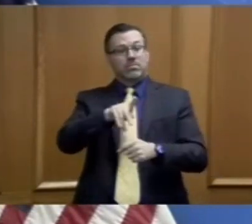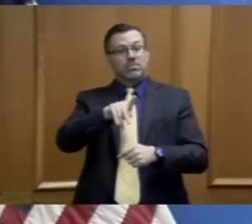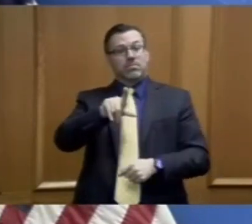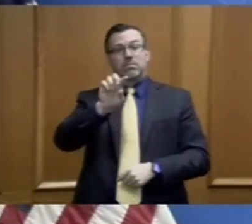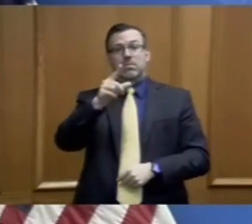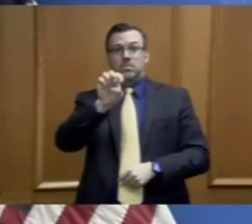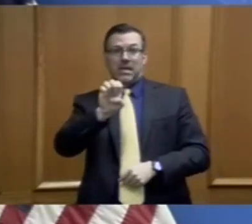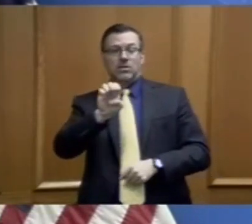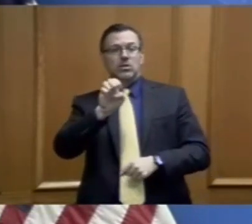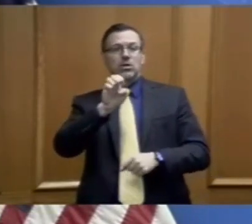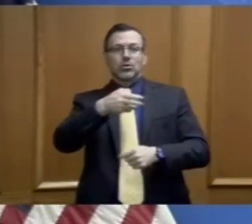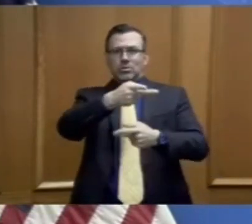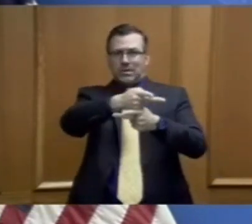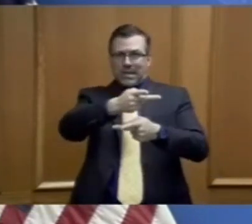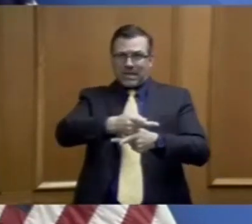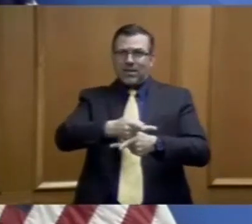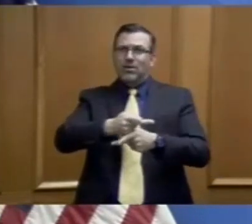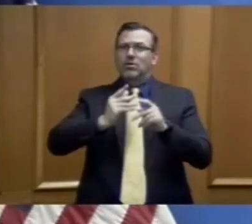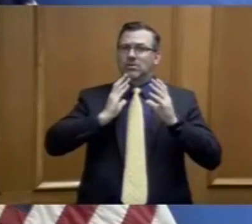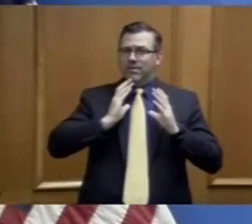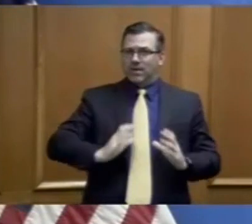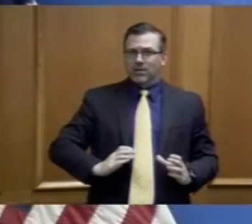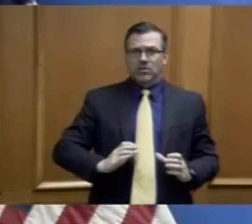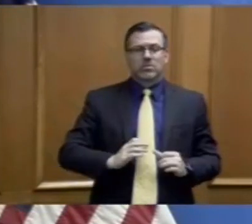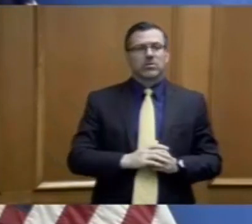customers, and that will provide